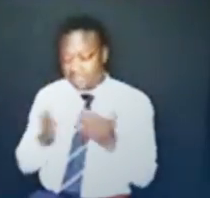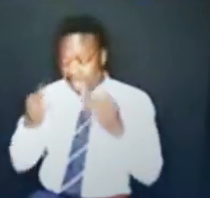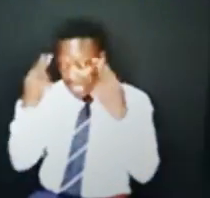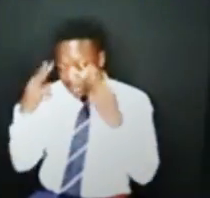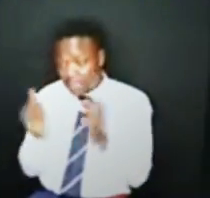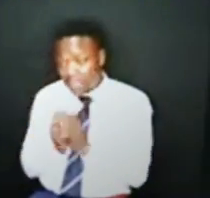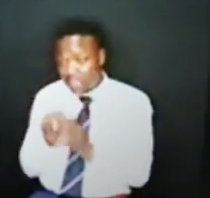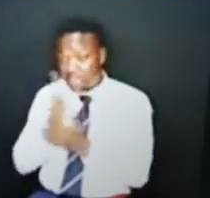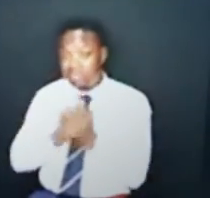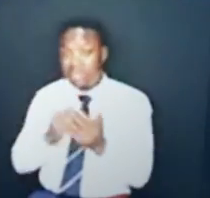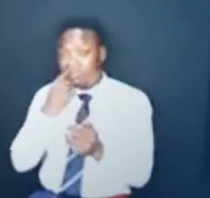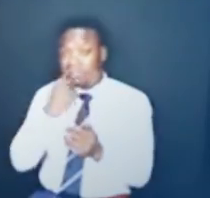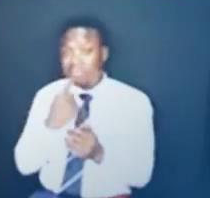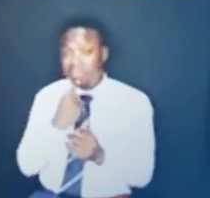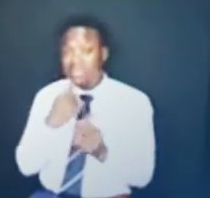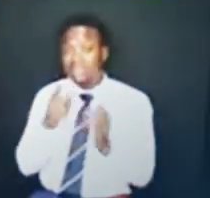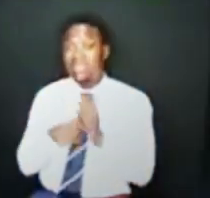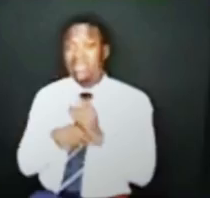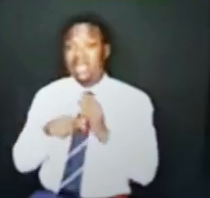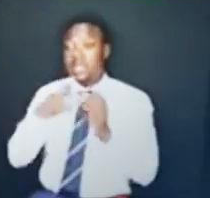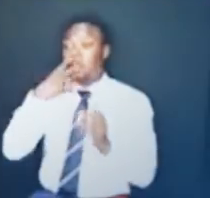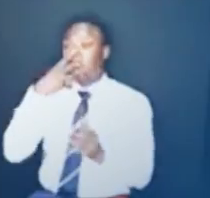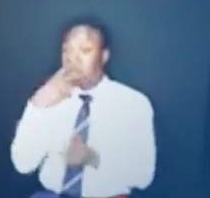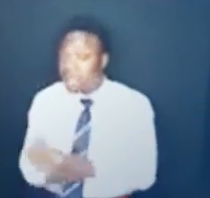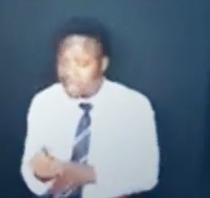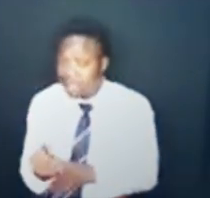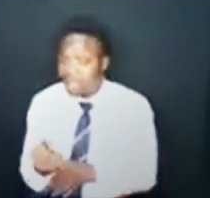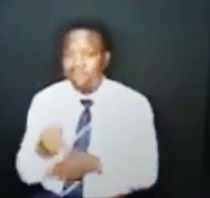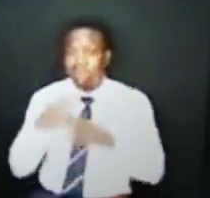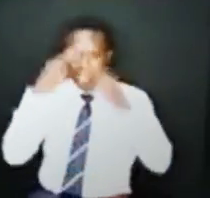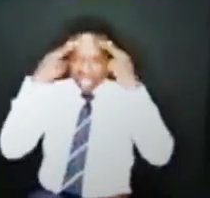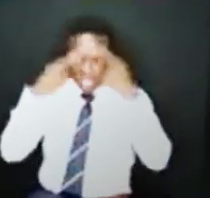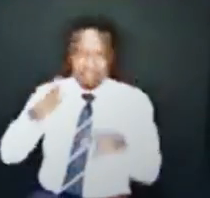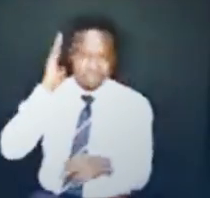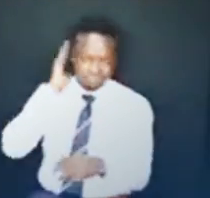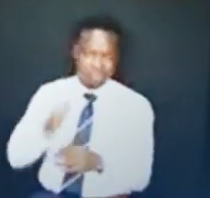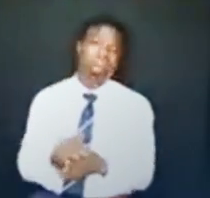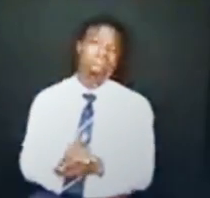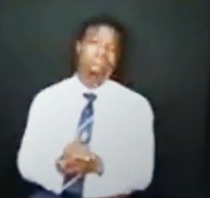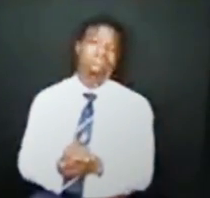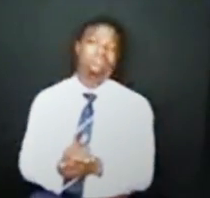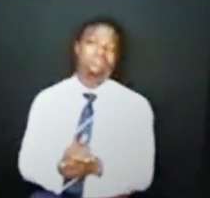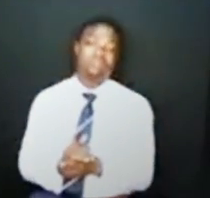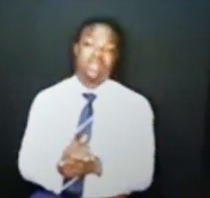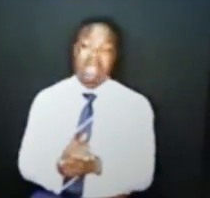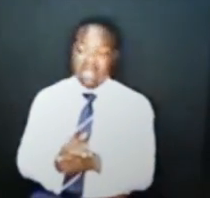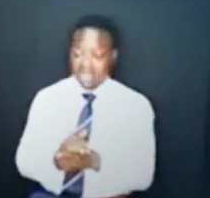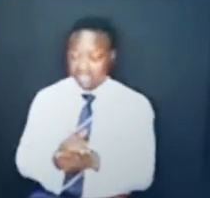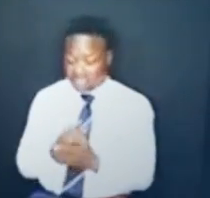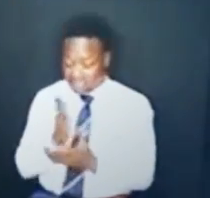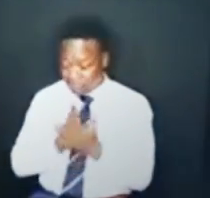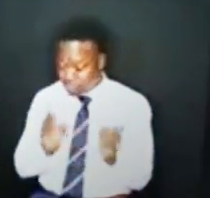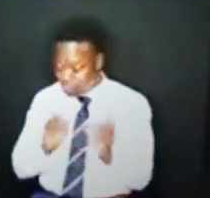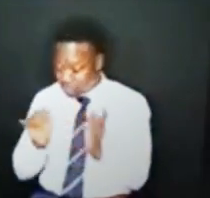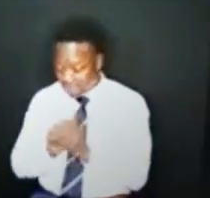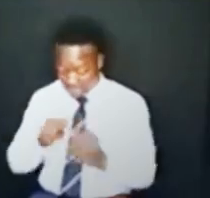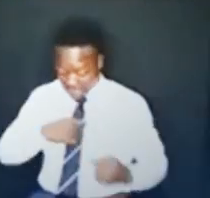if somebody opens the mouth and the fellow curses you, it will have effect. I